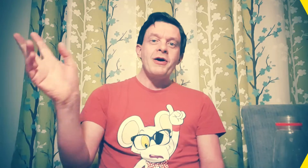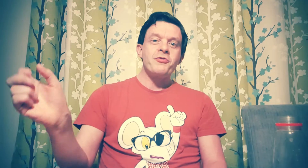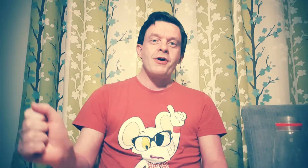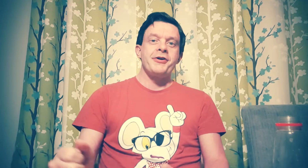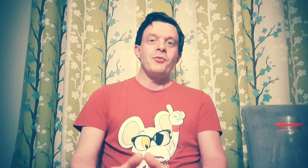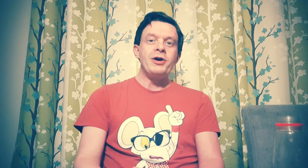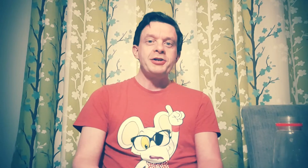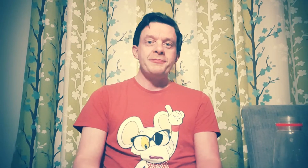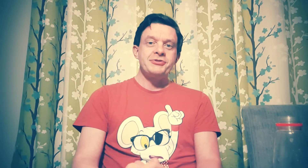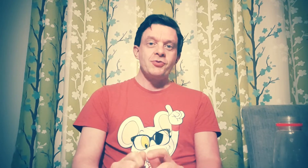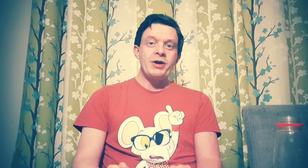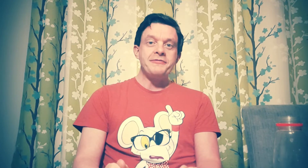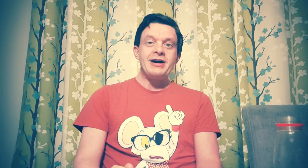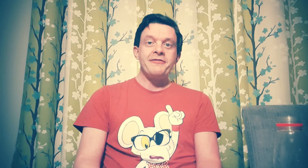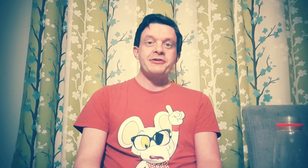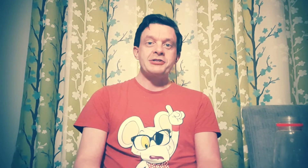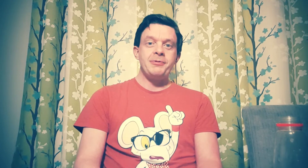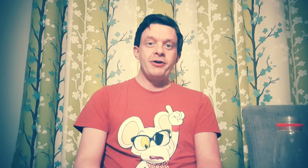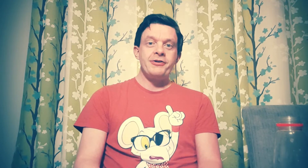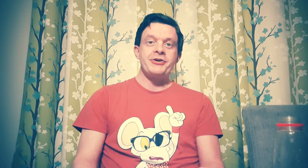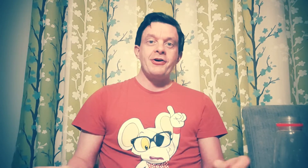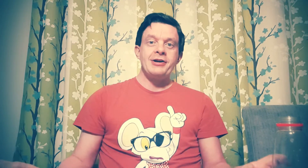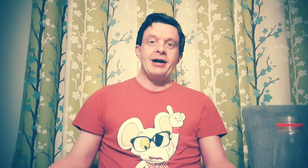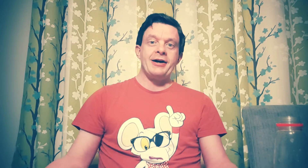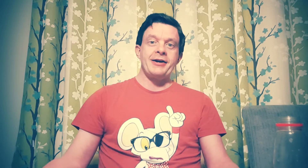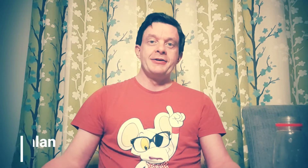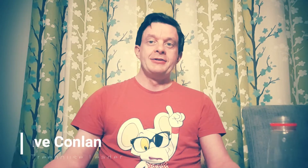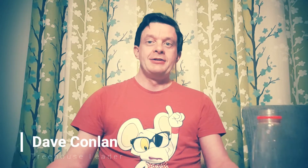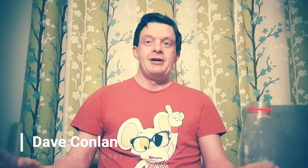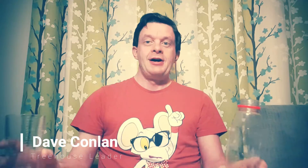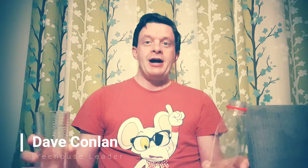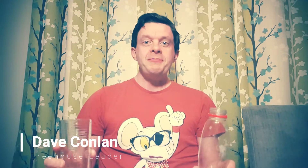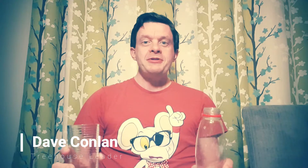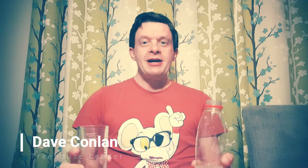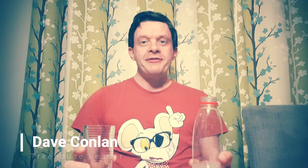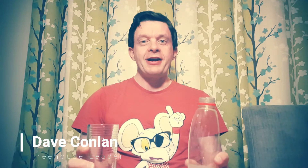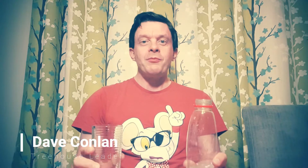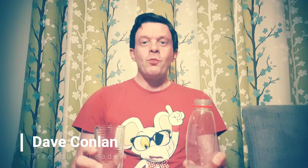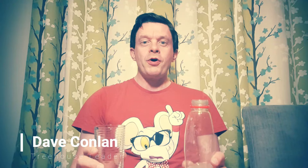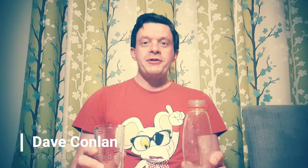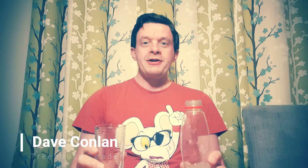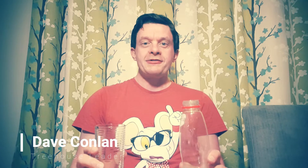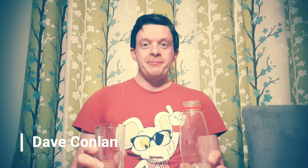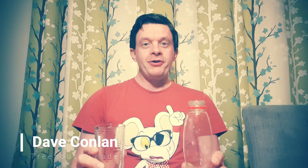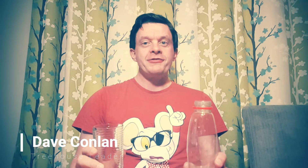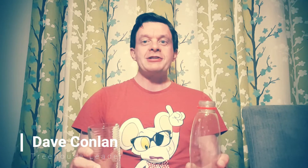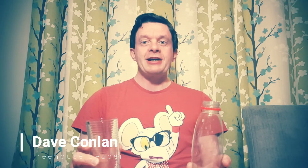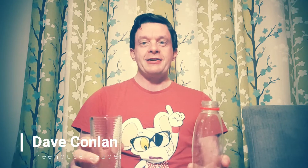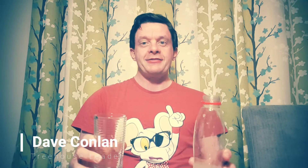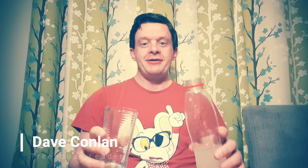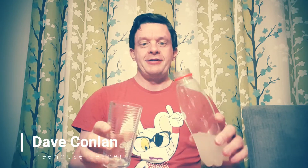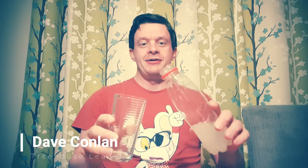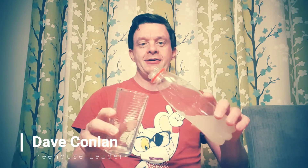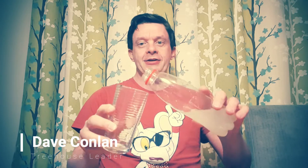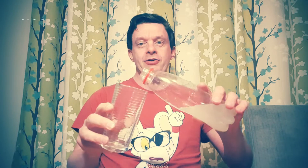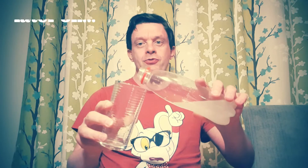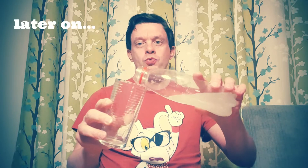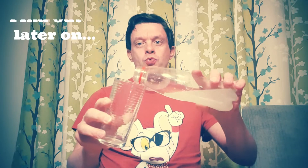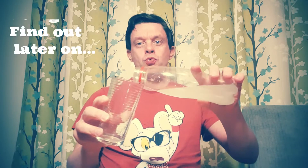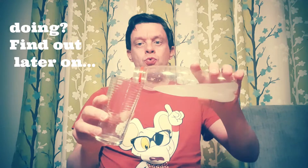5, 4, 3, 2, 1. Hello everyone, welcome to week 5 of Explorers Online. I'm Dave and I'm one of the Explorers leaders.